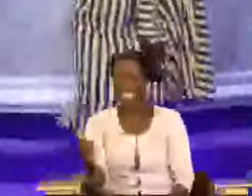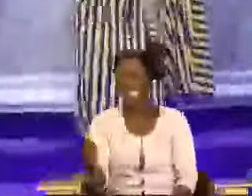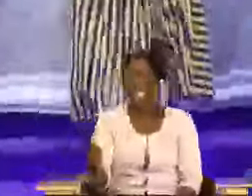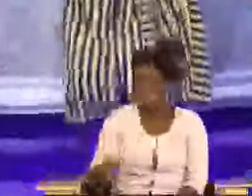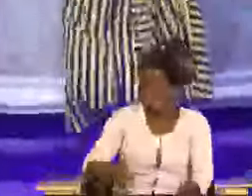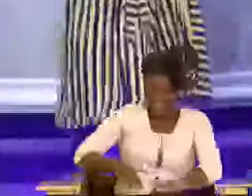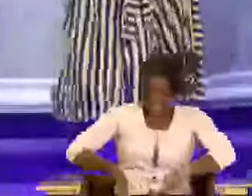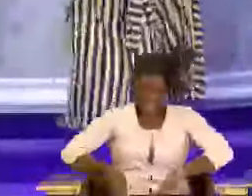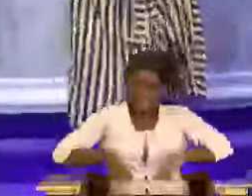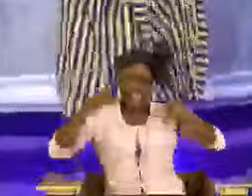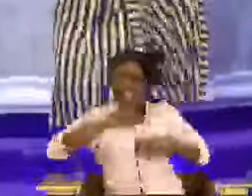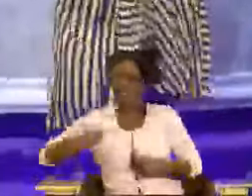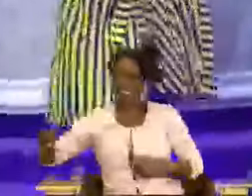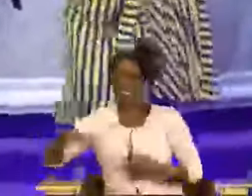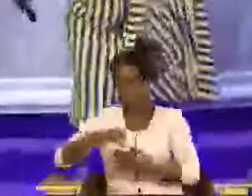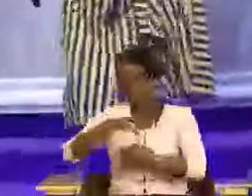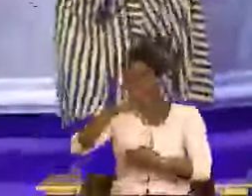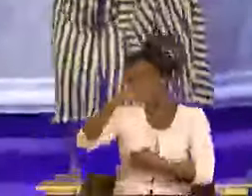dance